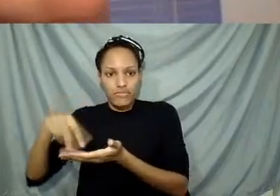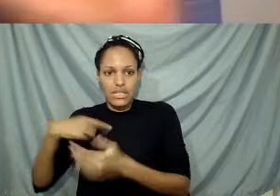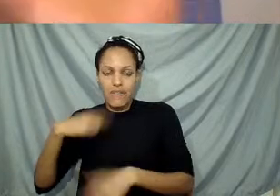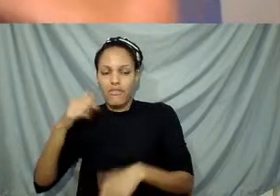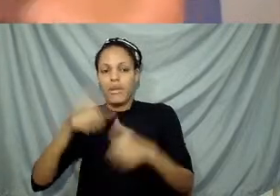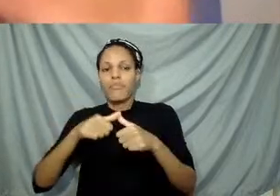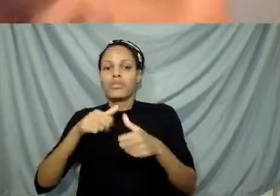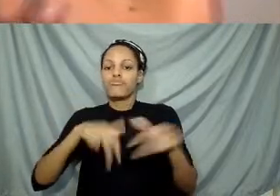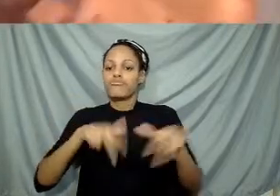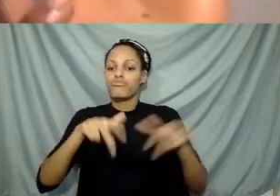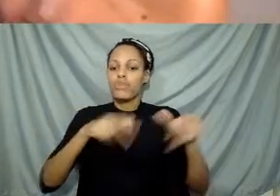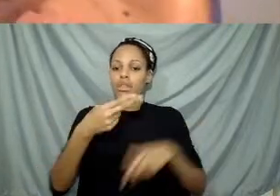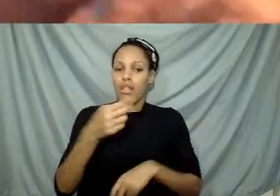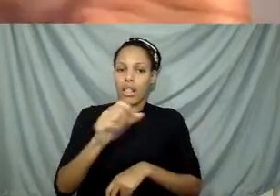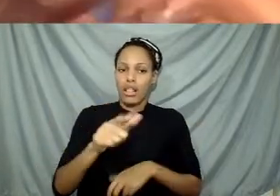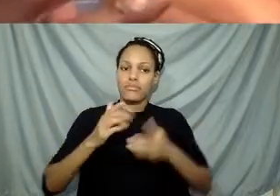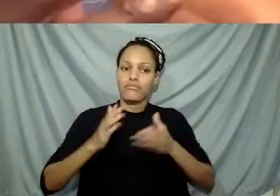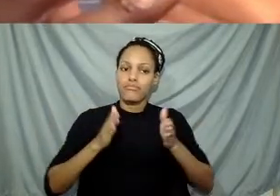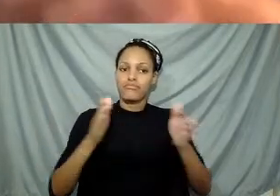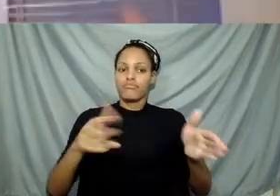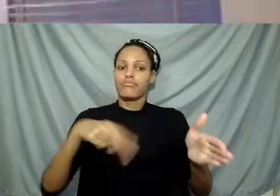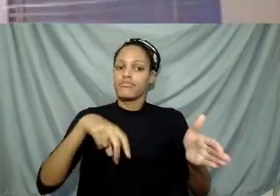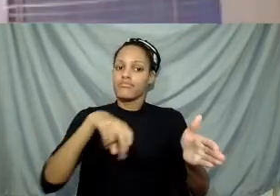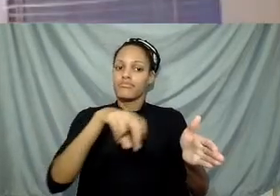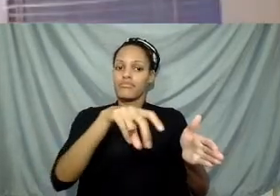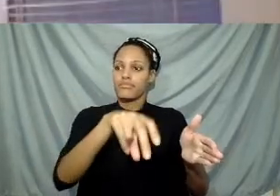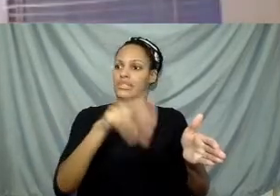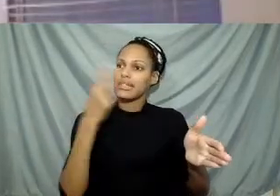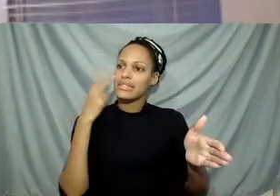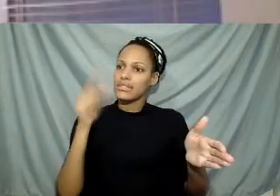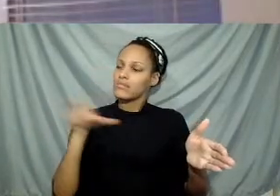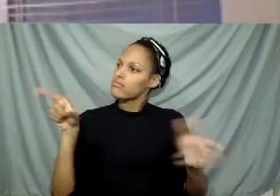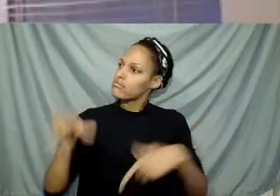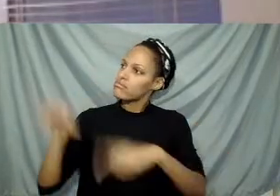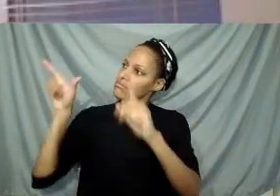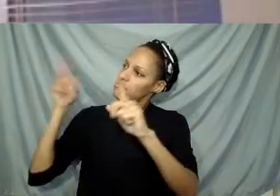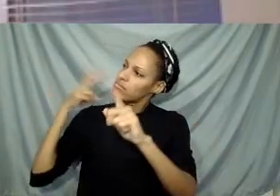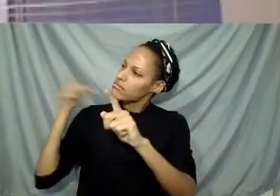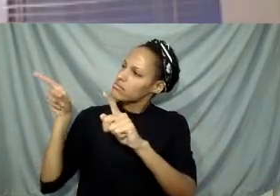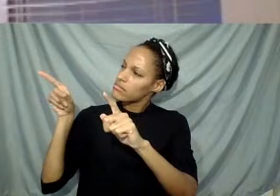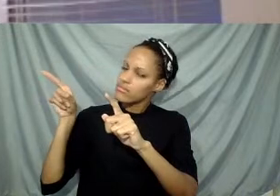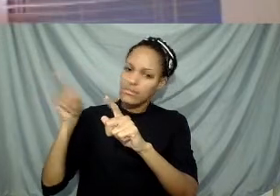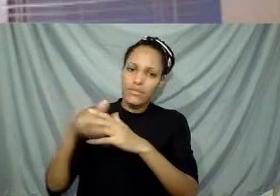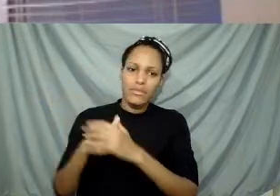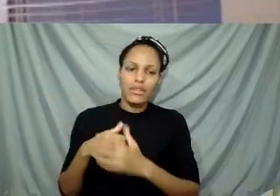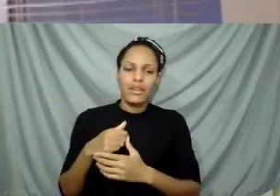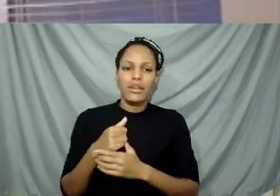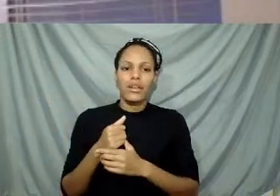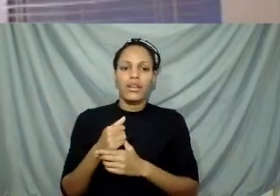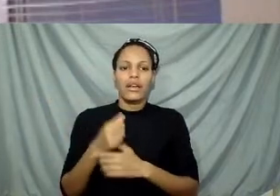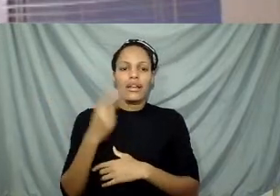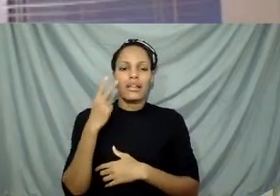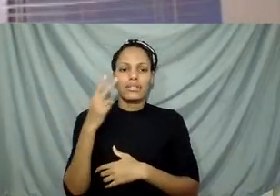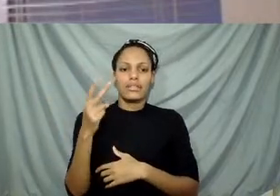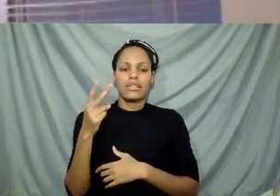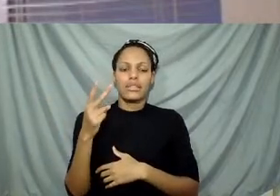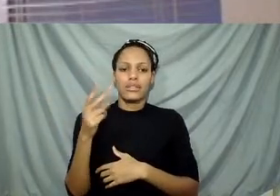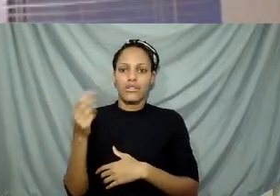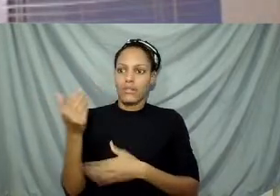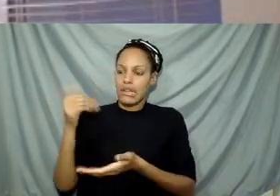hall and seeing it put up on the bulletin board. And then I go to Bernice Johnson maybe 2 weeks later, and there she is.